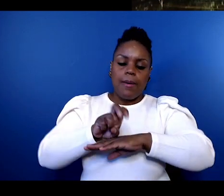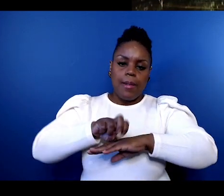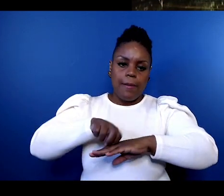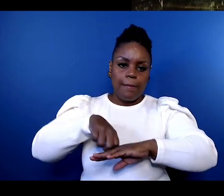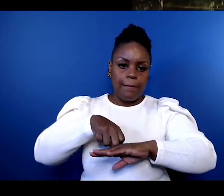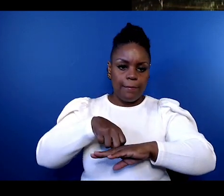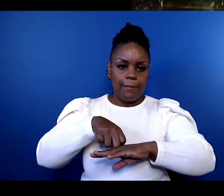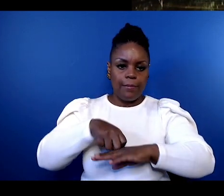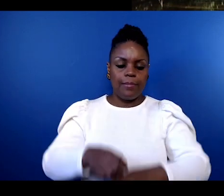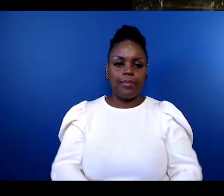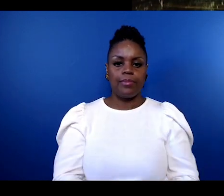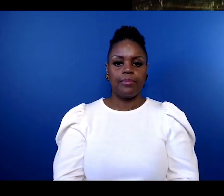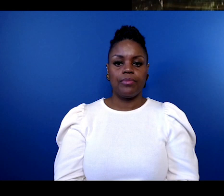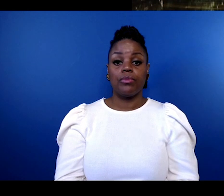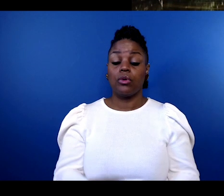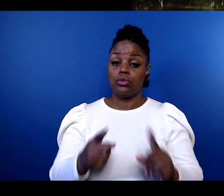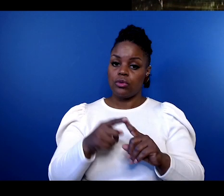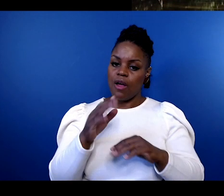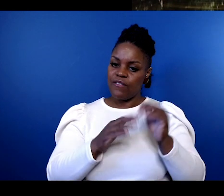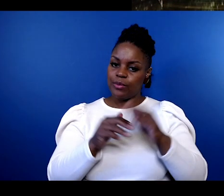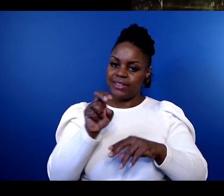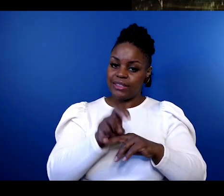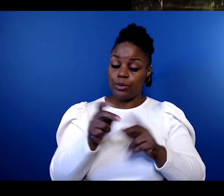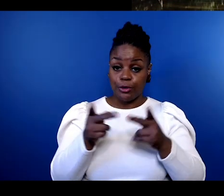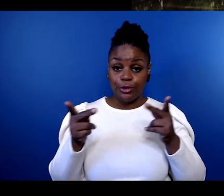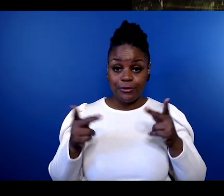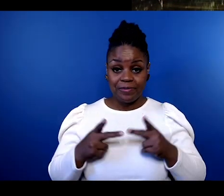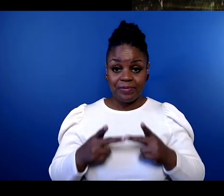Exhale, bring the right arm over left. We're going to hug the opposite shoulders.